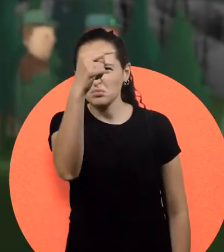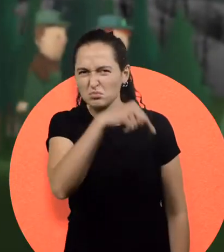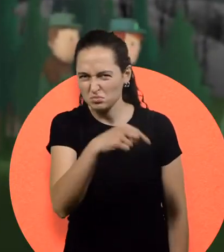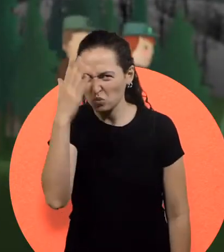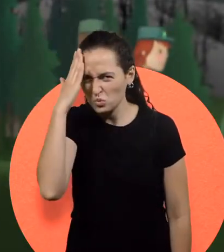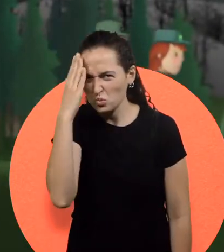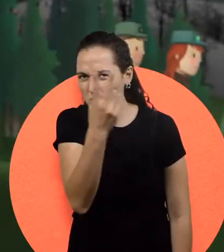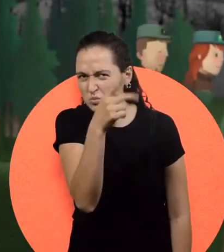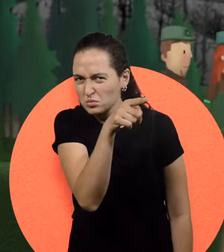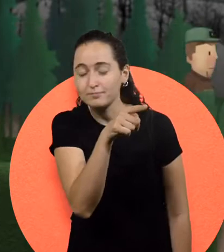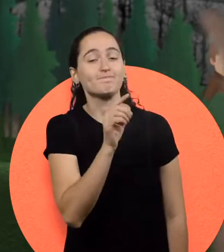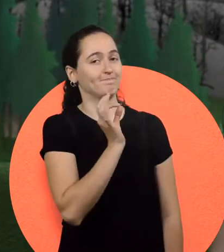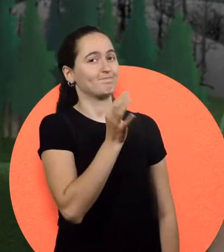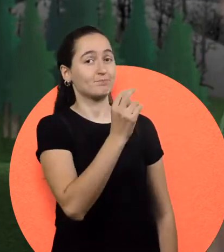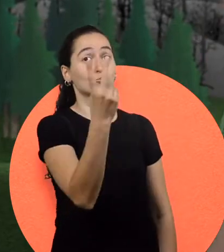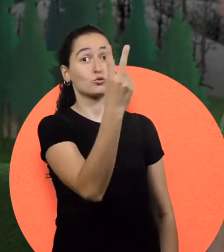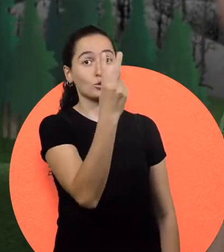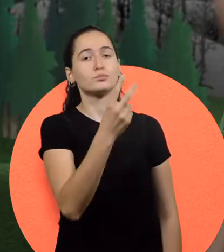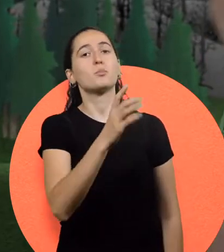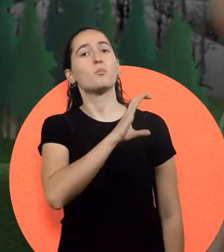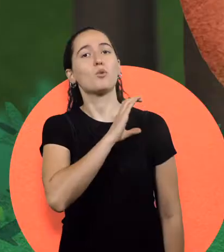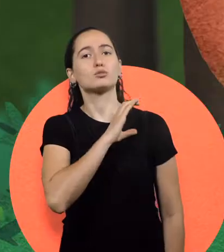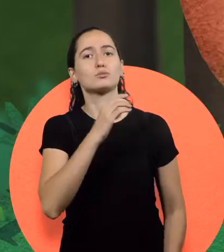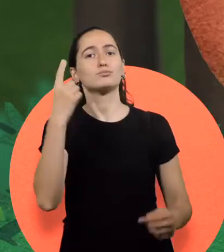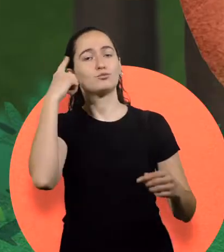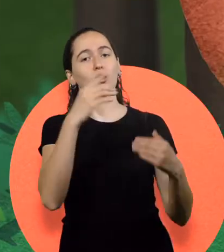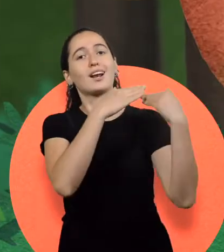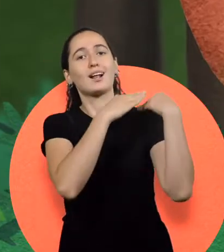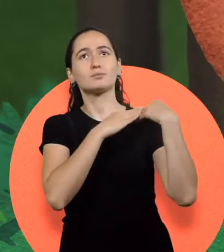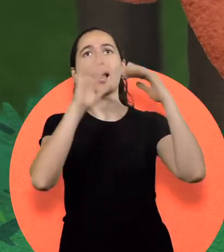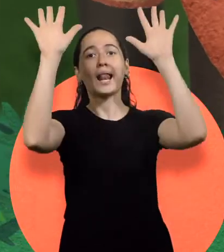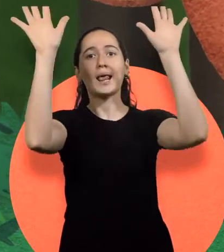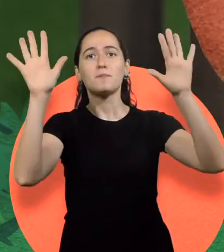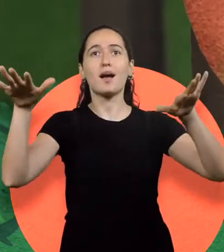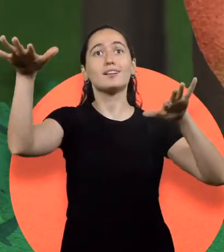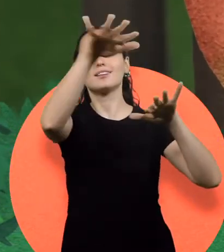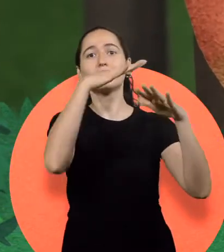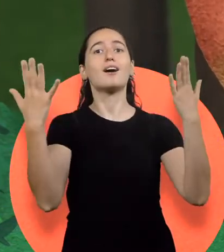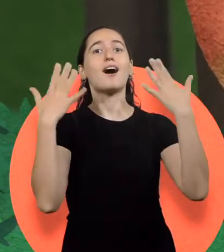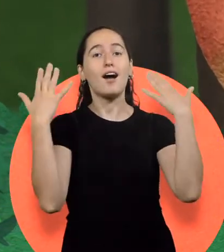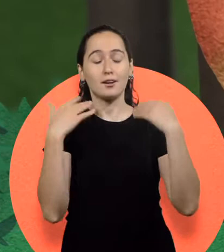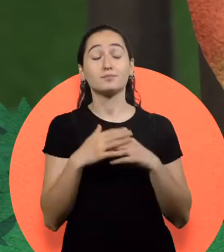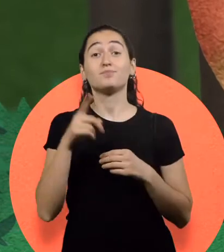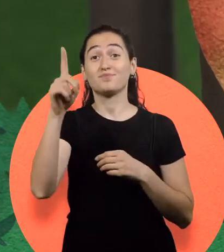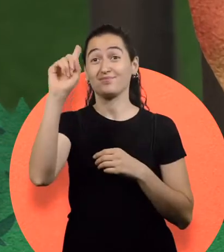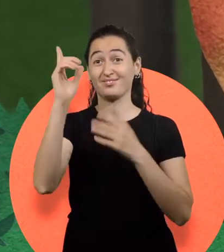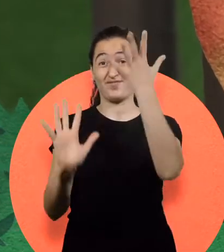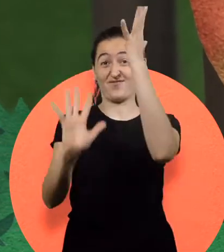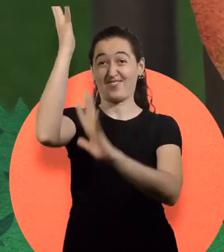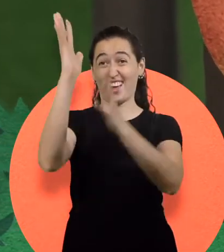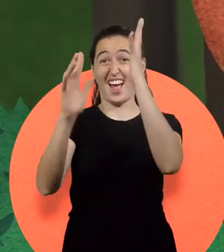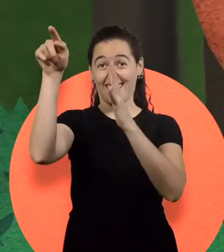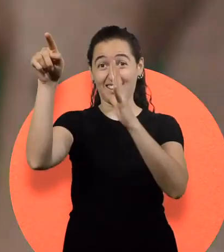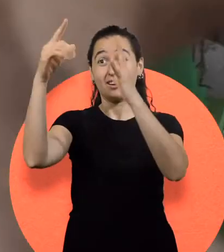Mefitú, do you know who these people are? They are the Forestry Commission officers. They are the first on the scene after the fire